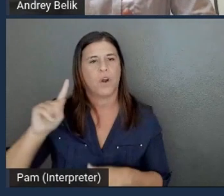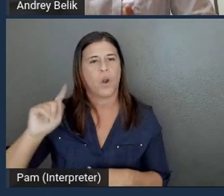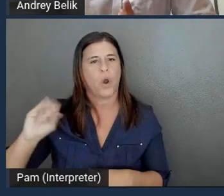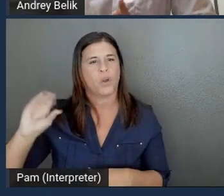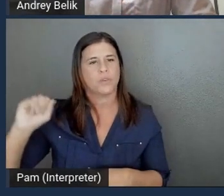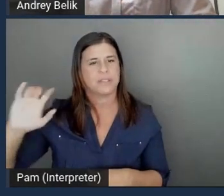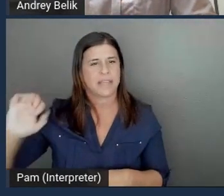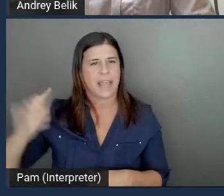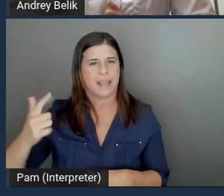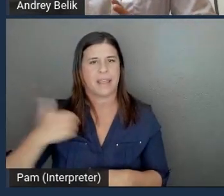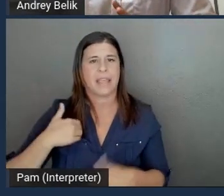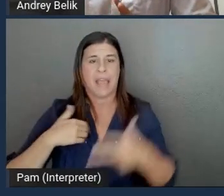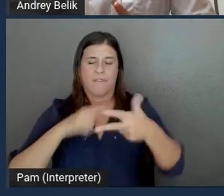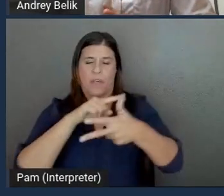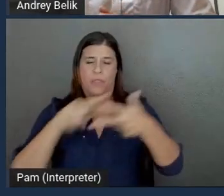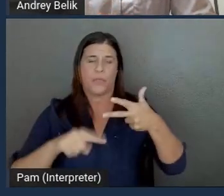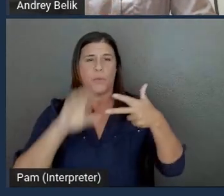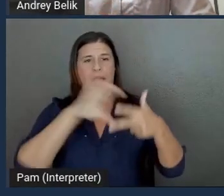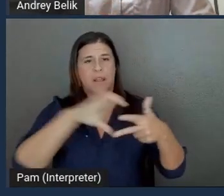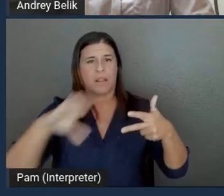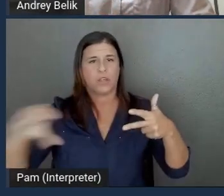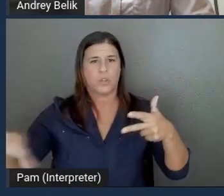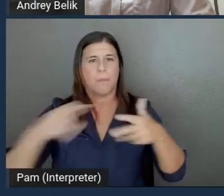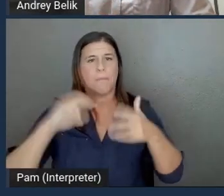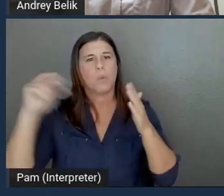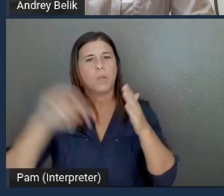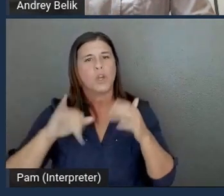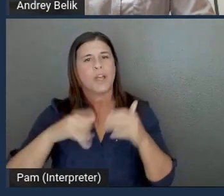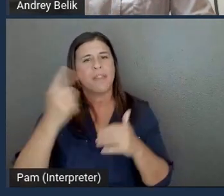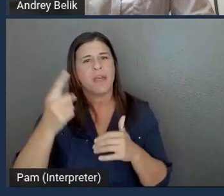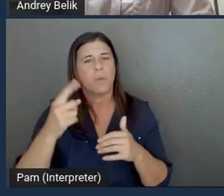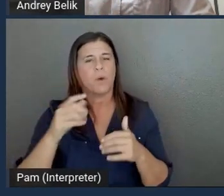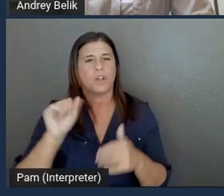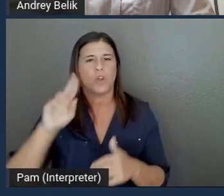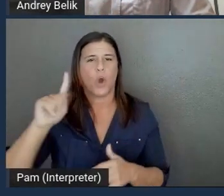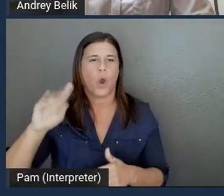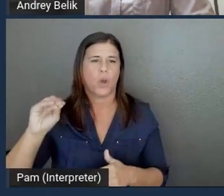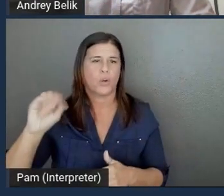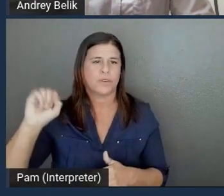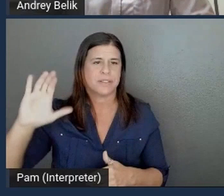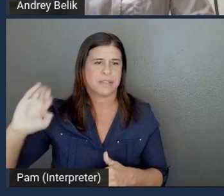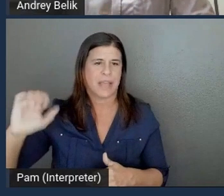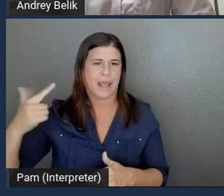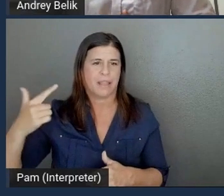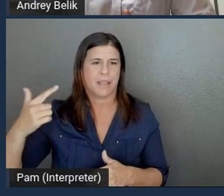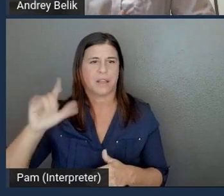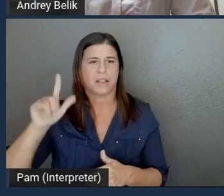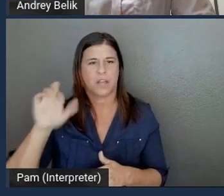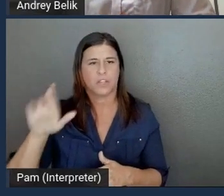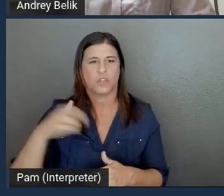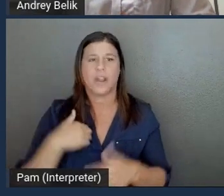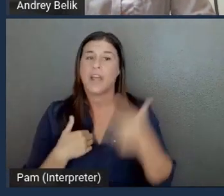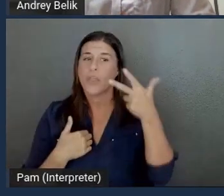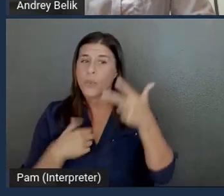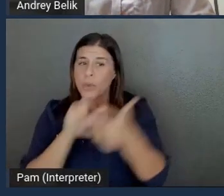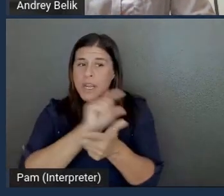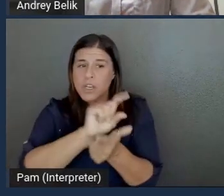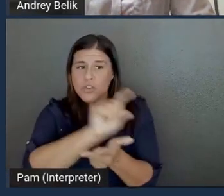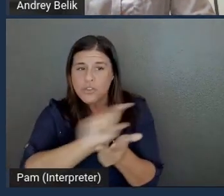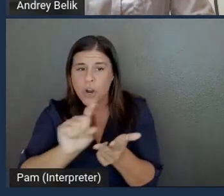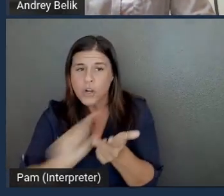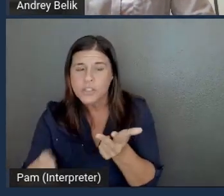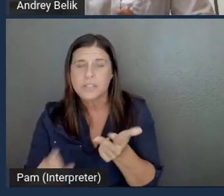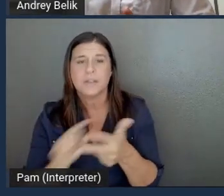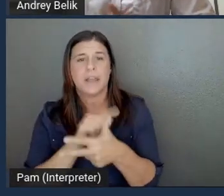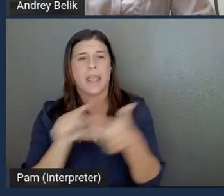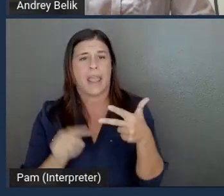here I have 3 clusters, but let's look at this particular one, the autoscaling cluster. So it has 3 shards,